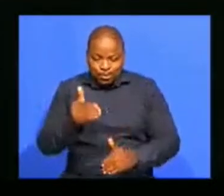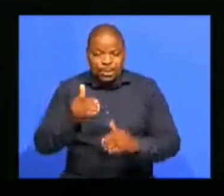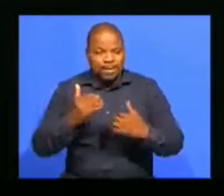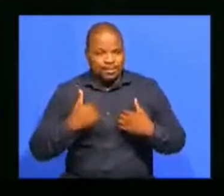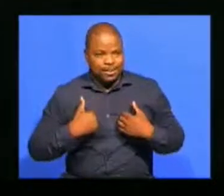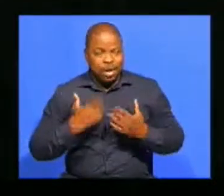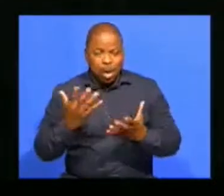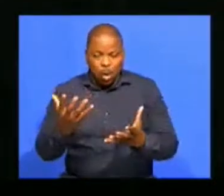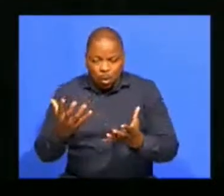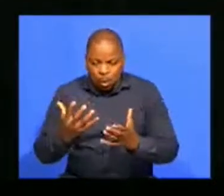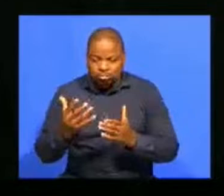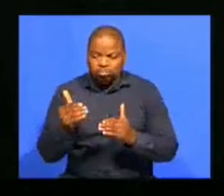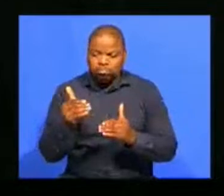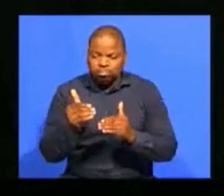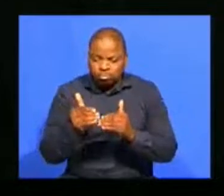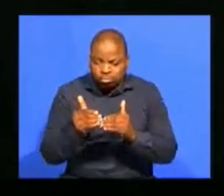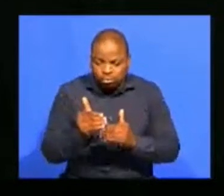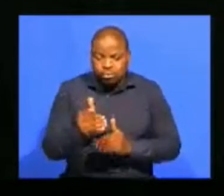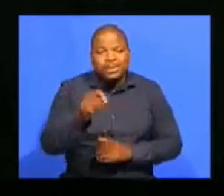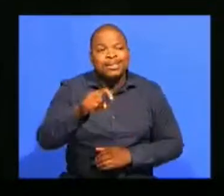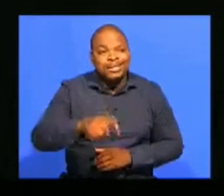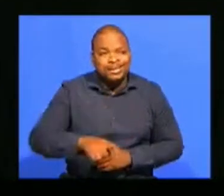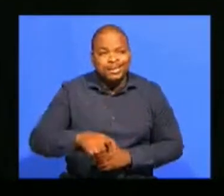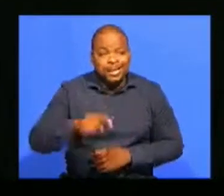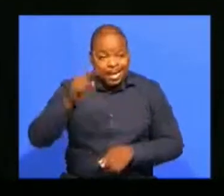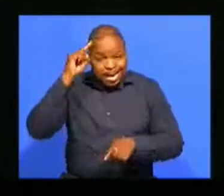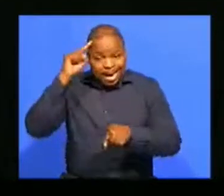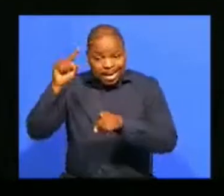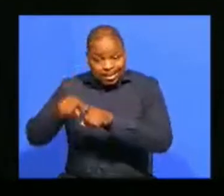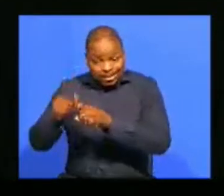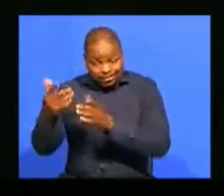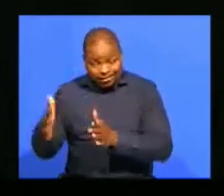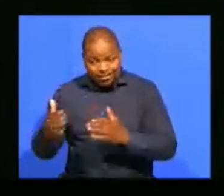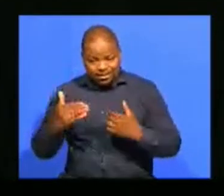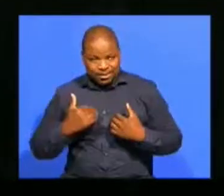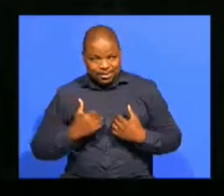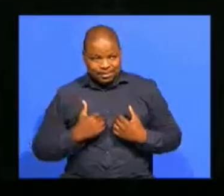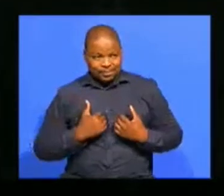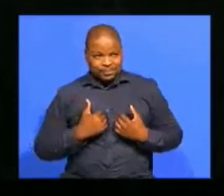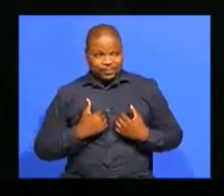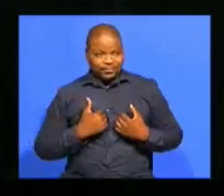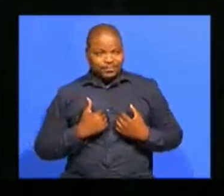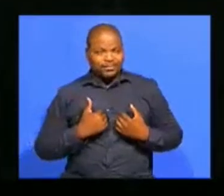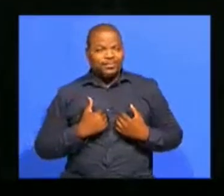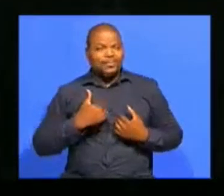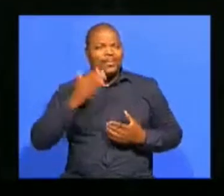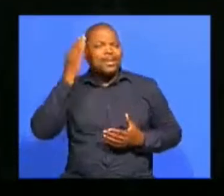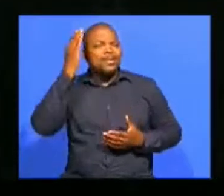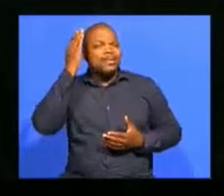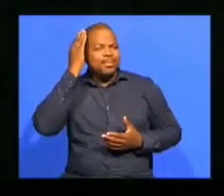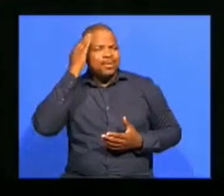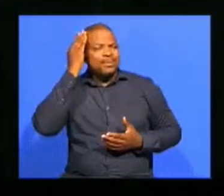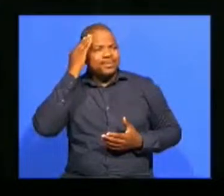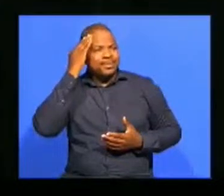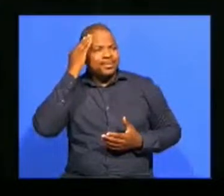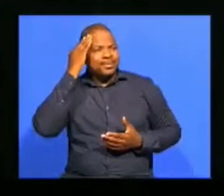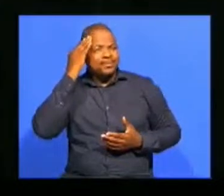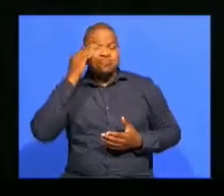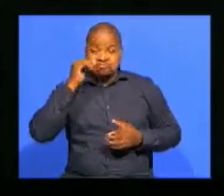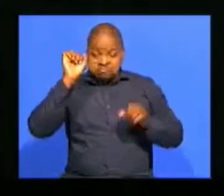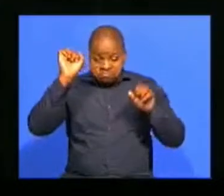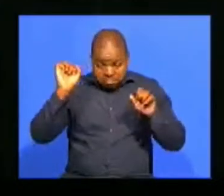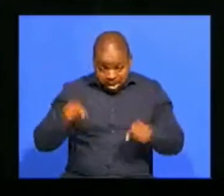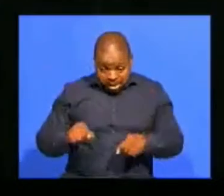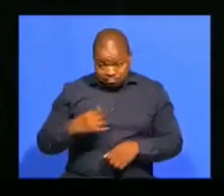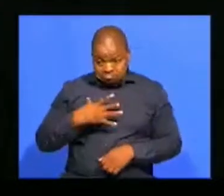We want it to be not patchy. We've also agreed to offer what we know and what we can that